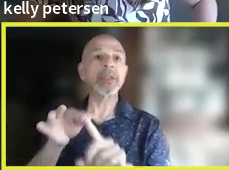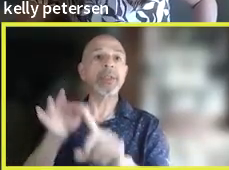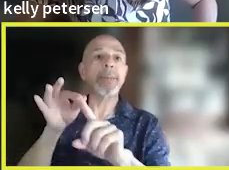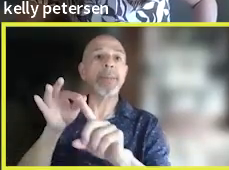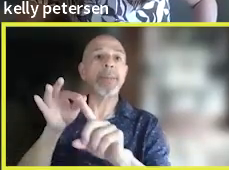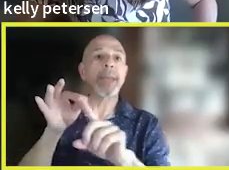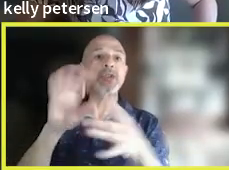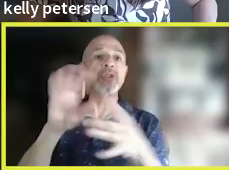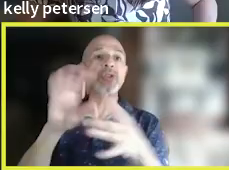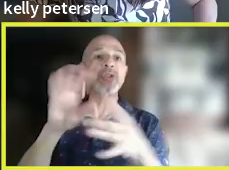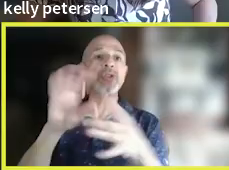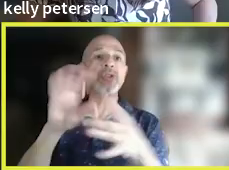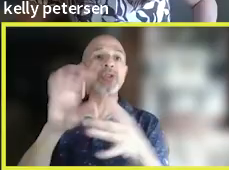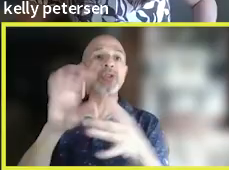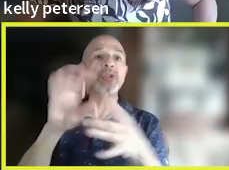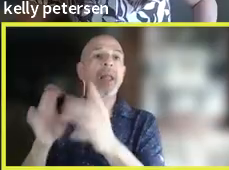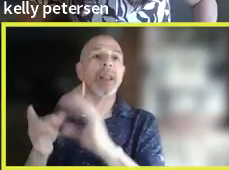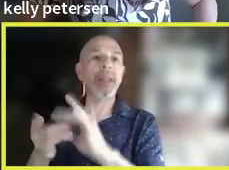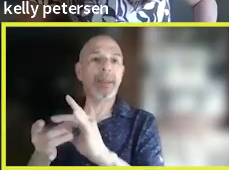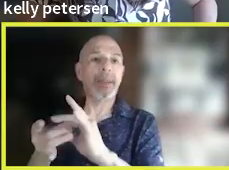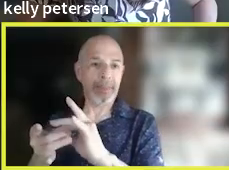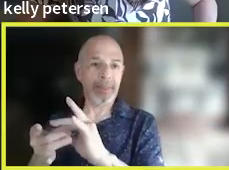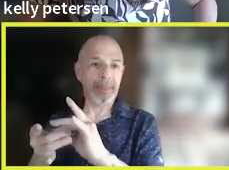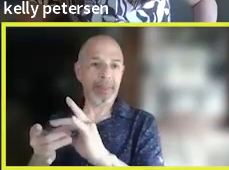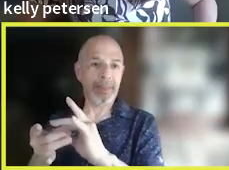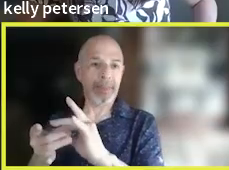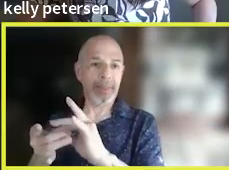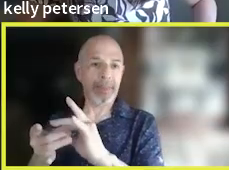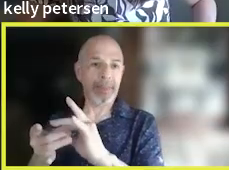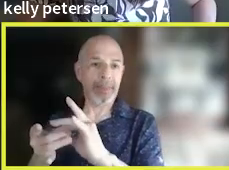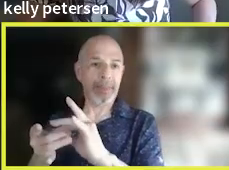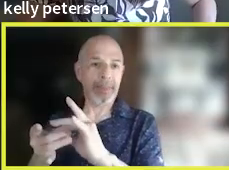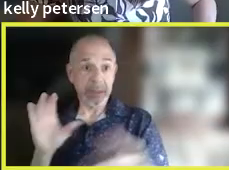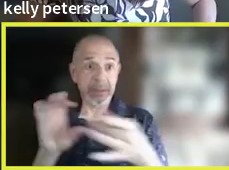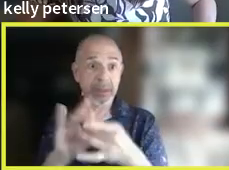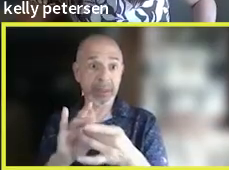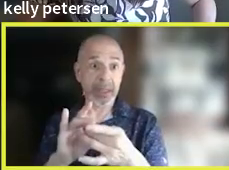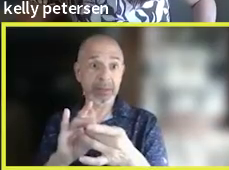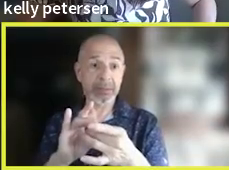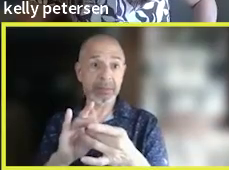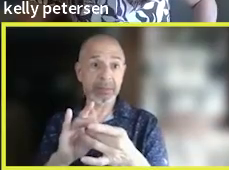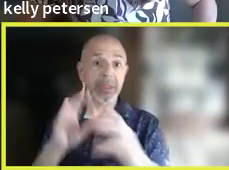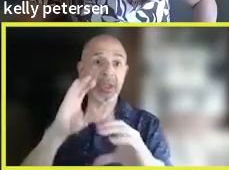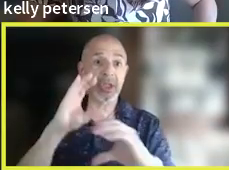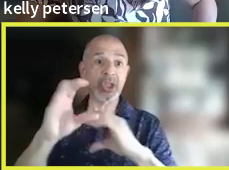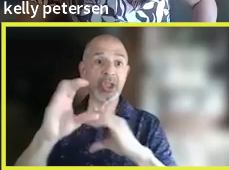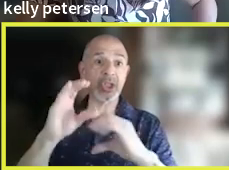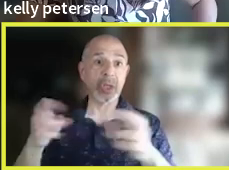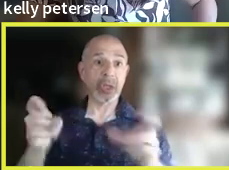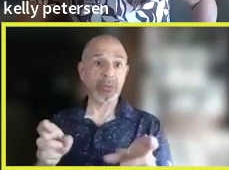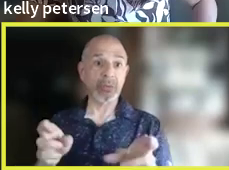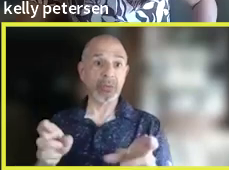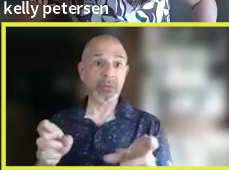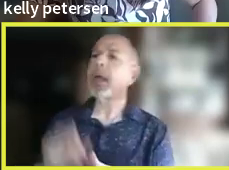So we'll put that on the website too, so people have that resource. Is that okay? Nicholas, I've been watching them, and I thought I saw you on there a couple of